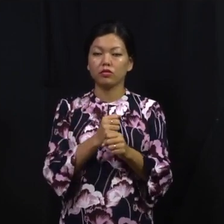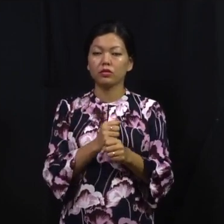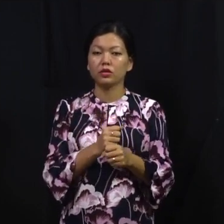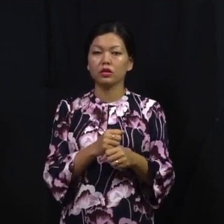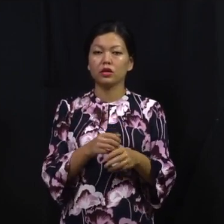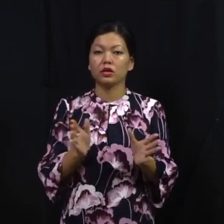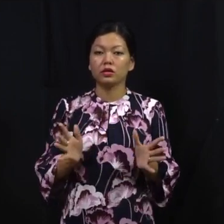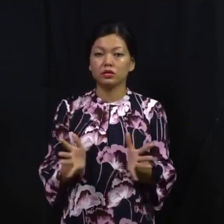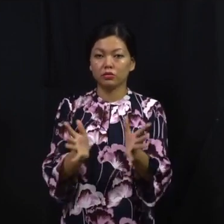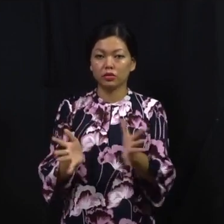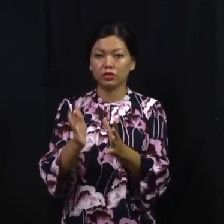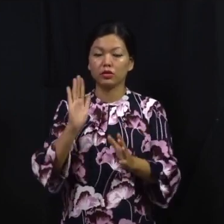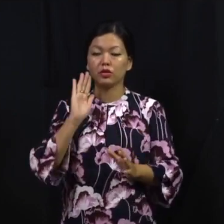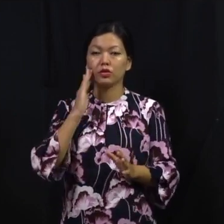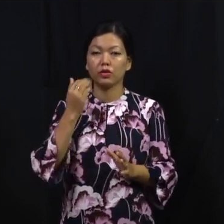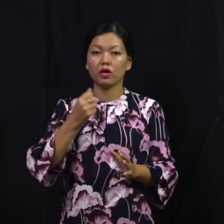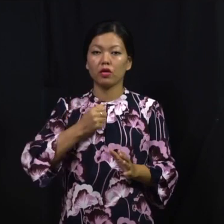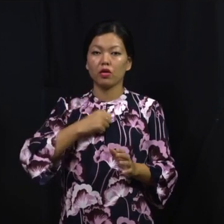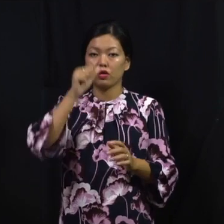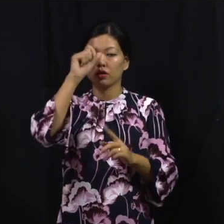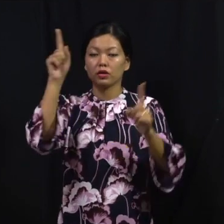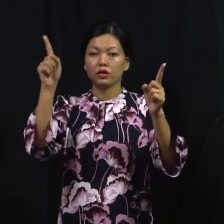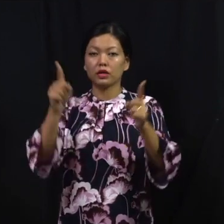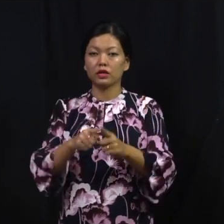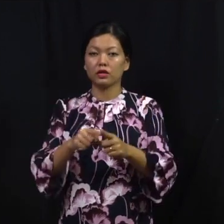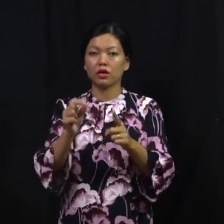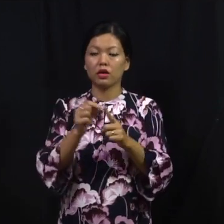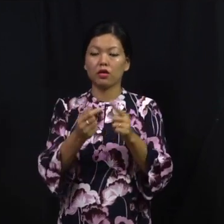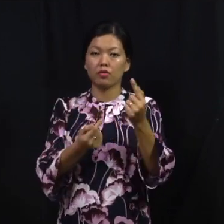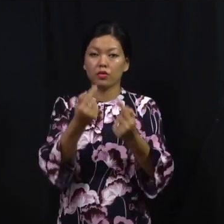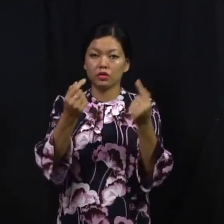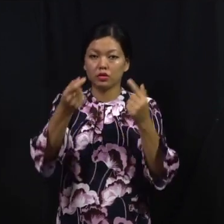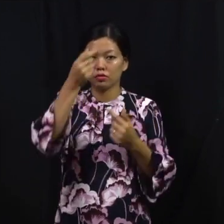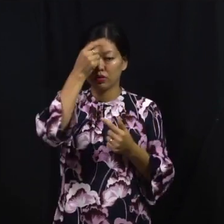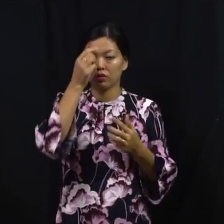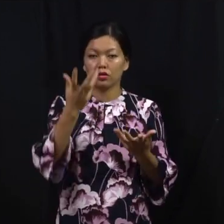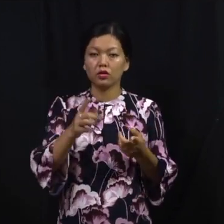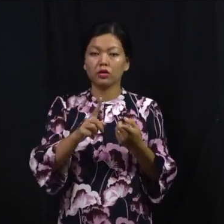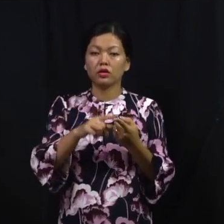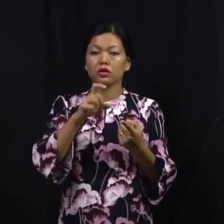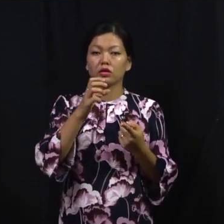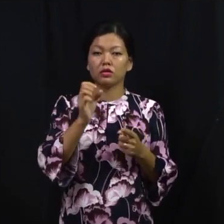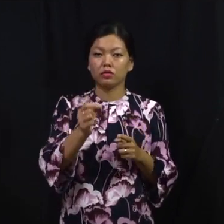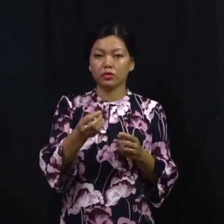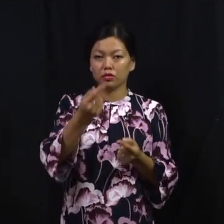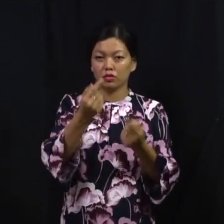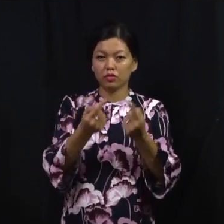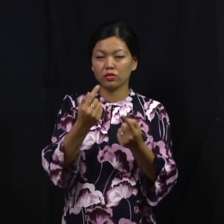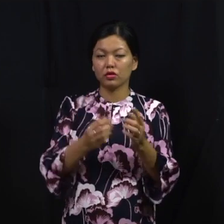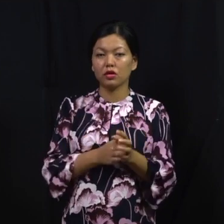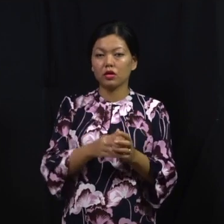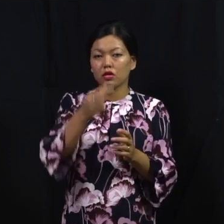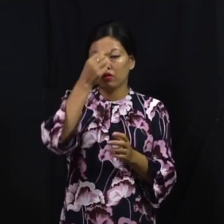be it economic or be it a political crisis. So these national sentiments of the people drive